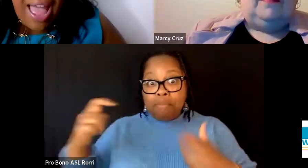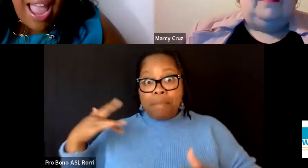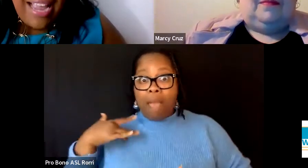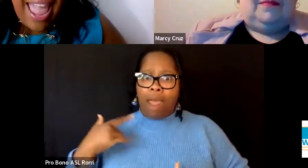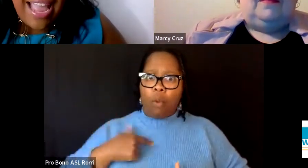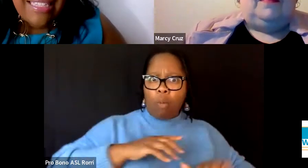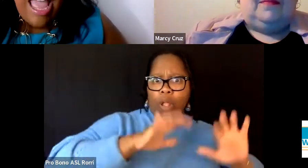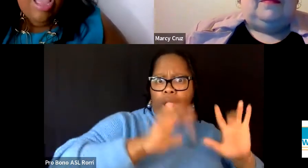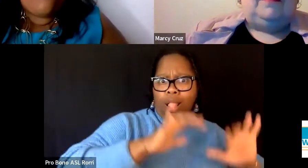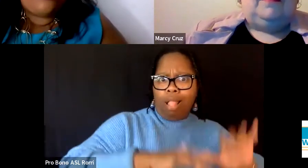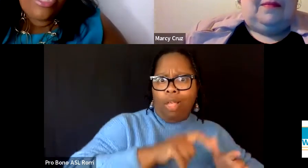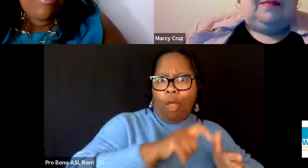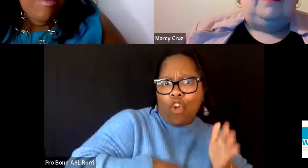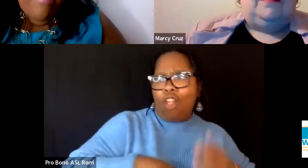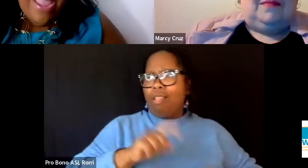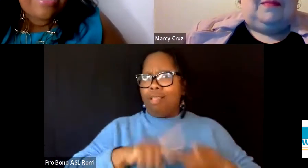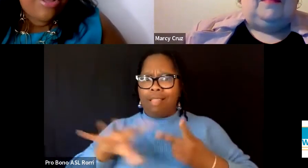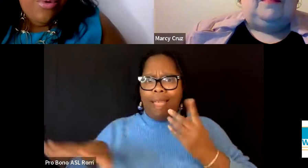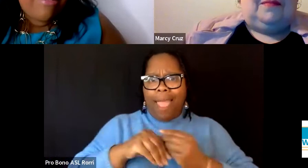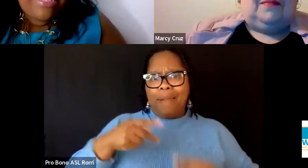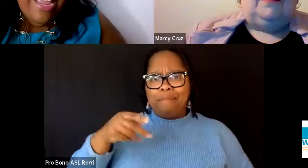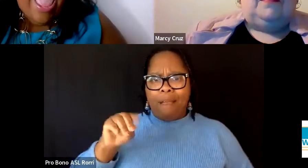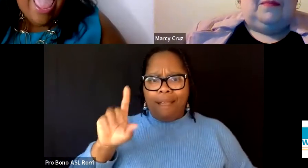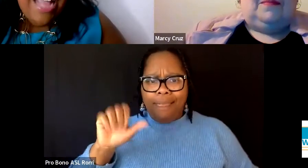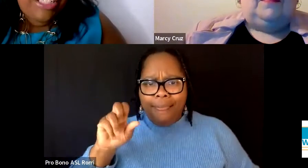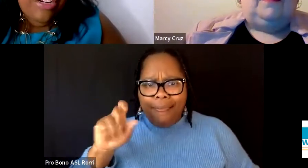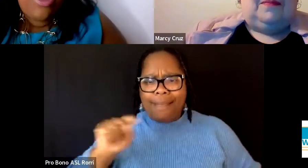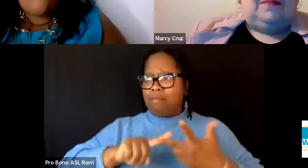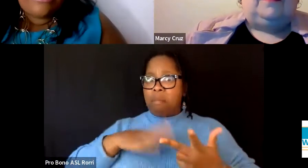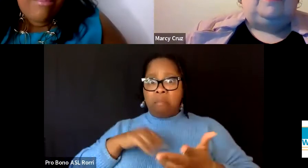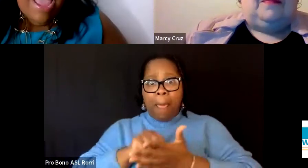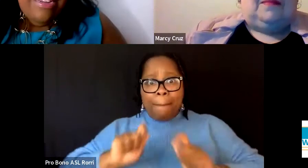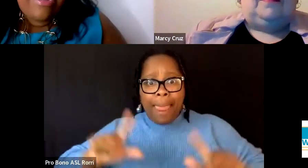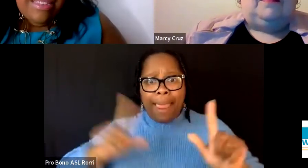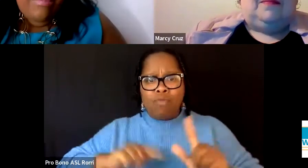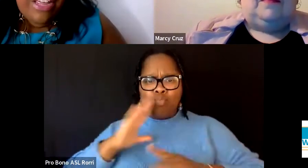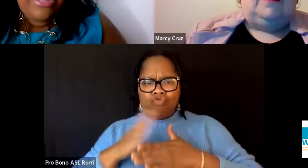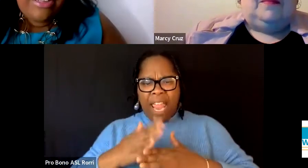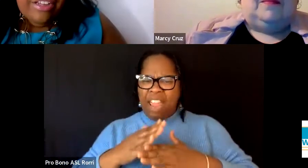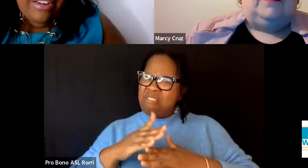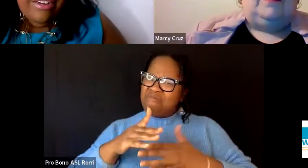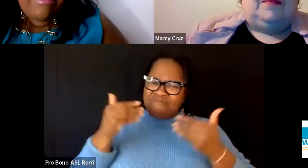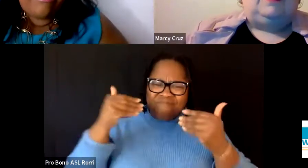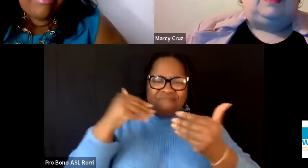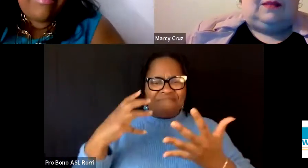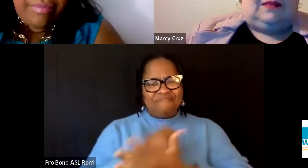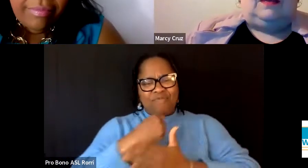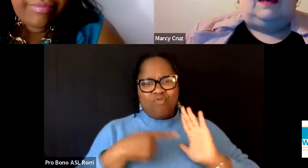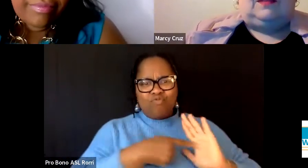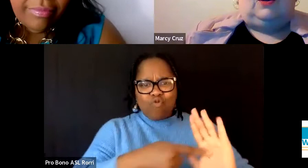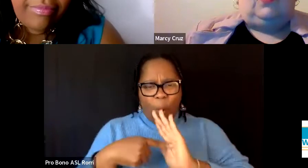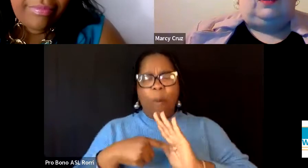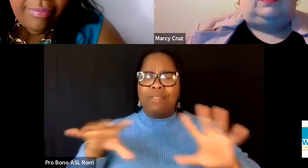on my podcast. I'm going to share them on my page. Like, you have to take action when somebody does something good.